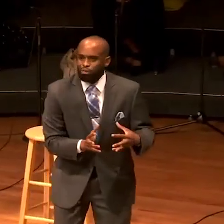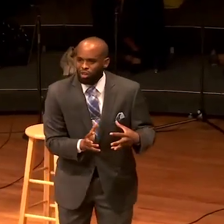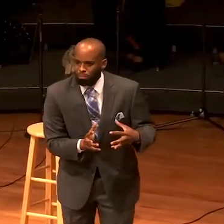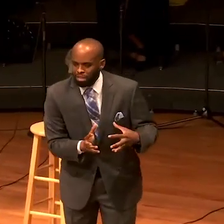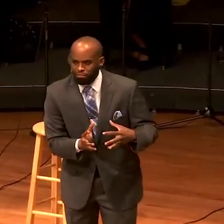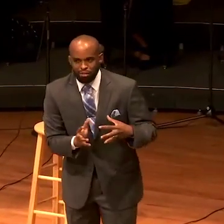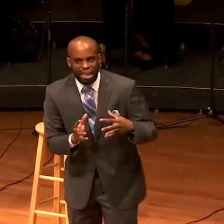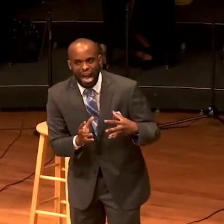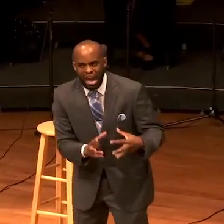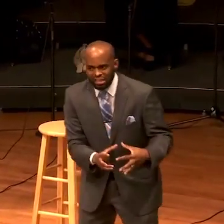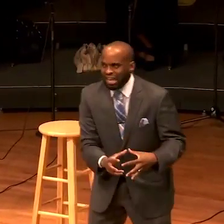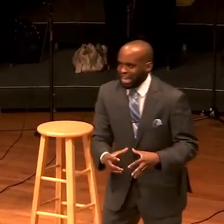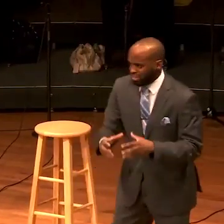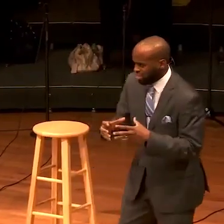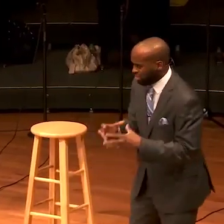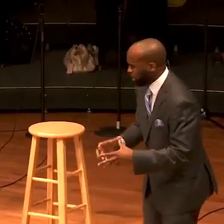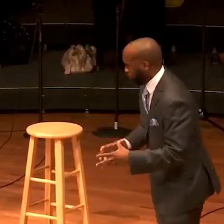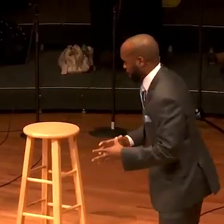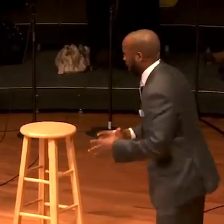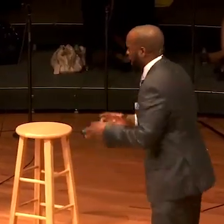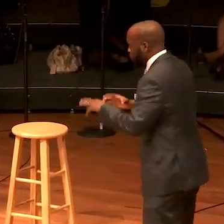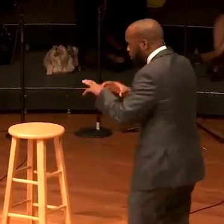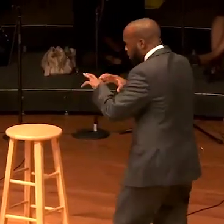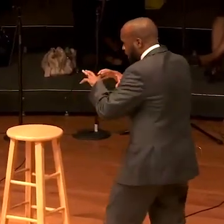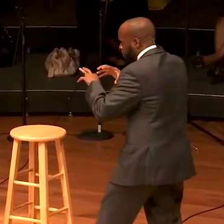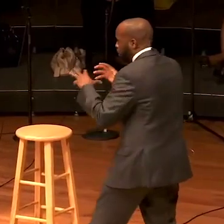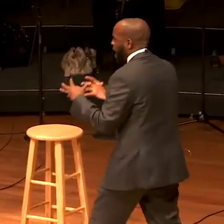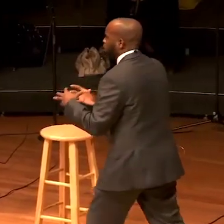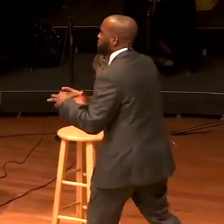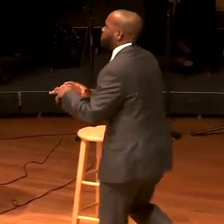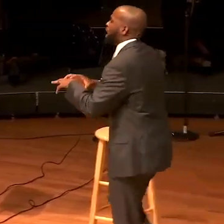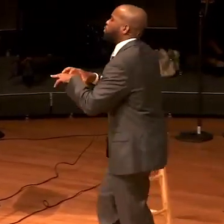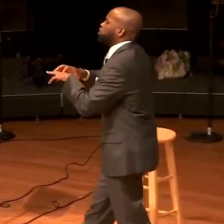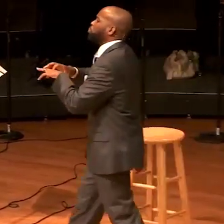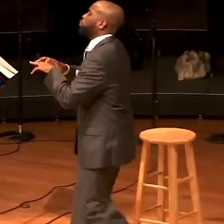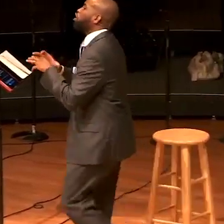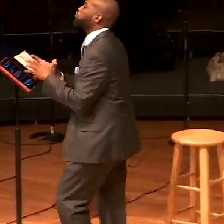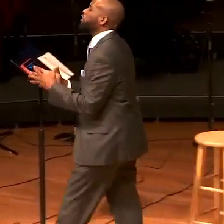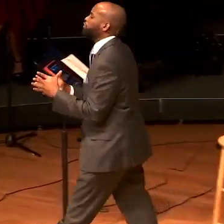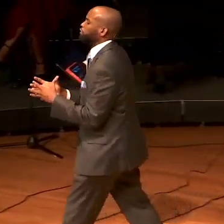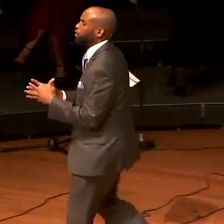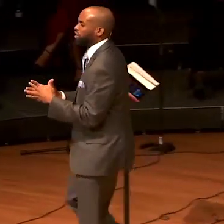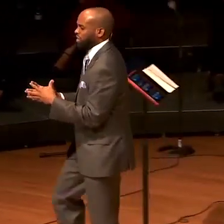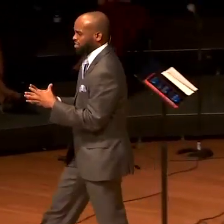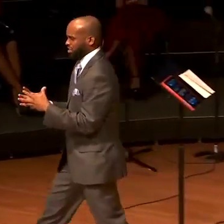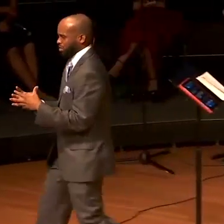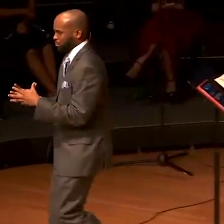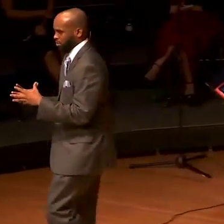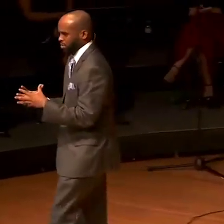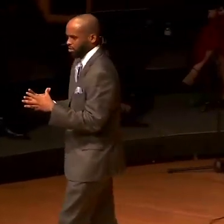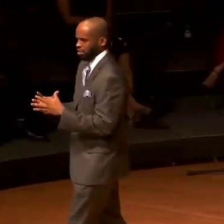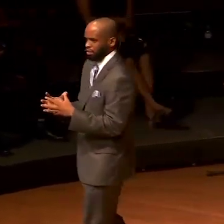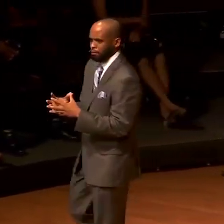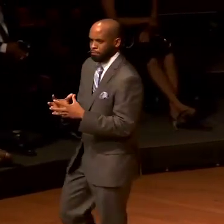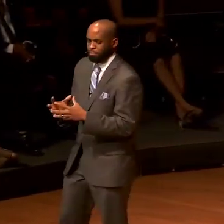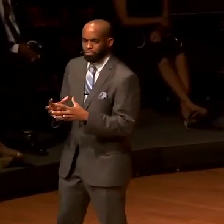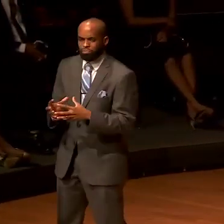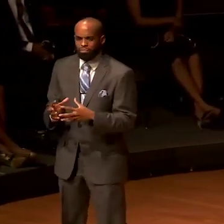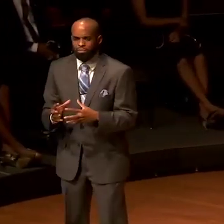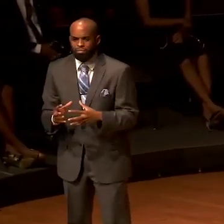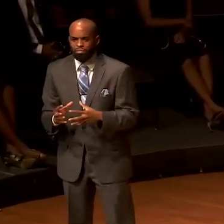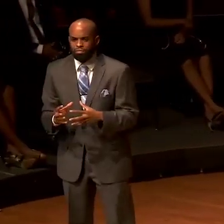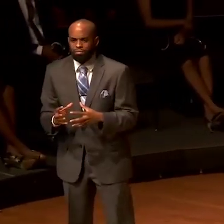suggest that it would have been very hot and stuffy. It would have been an environment that was perfect for falling asleep.